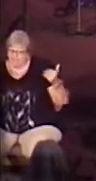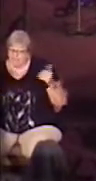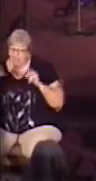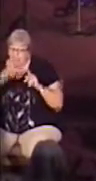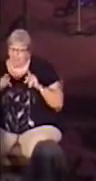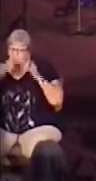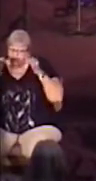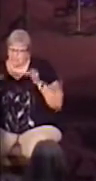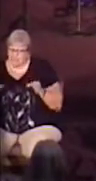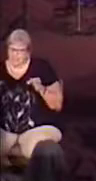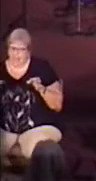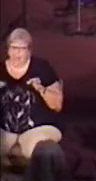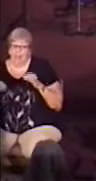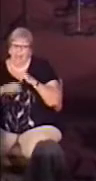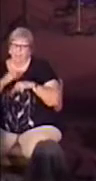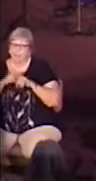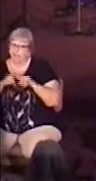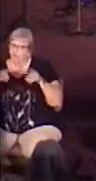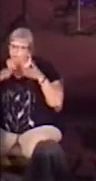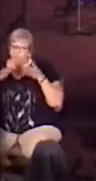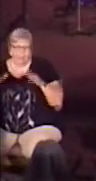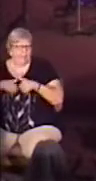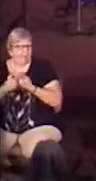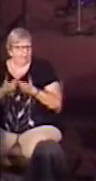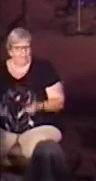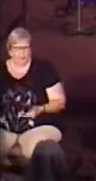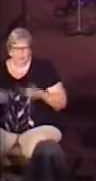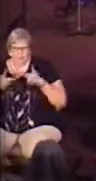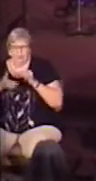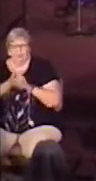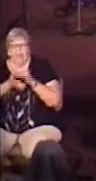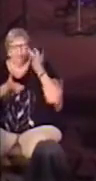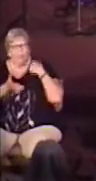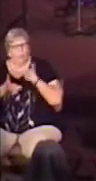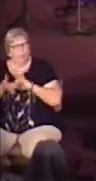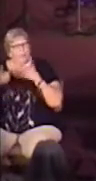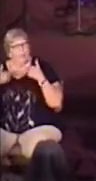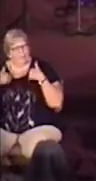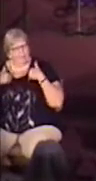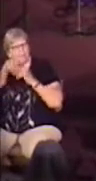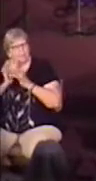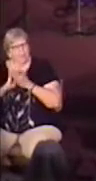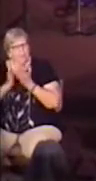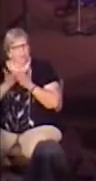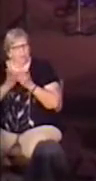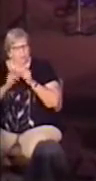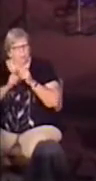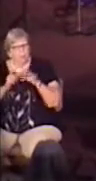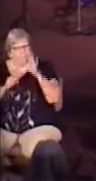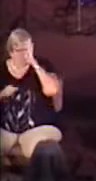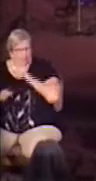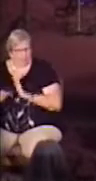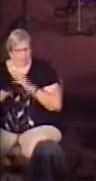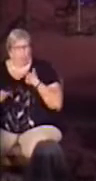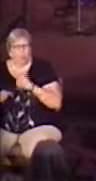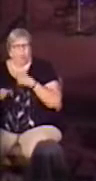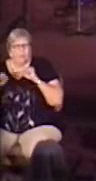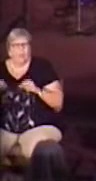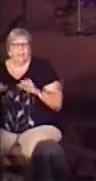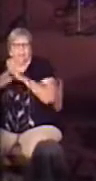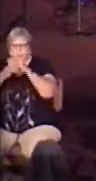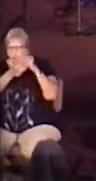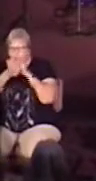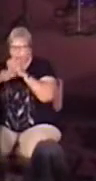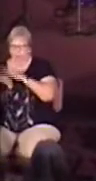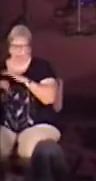people deciding over different ways and how to live. And so that's why we have the Word of God, is that we can be united